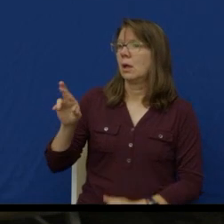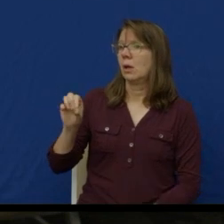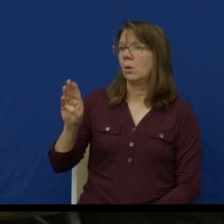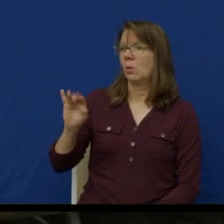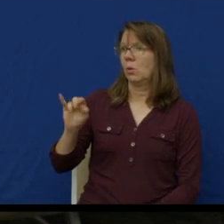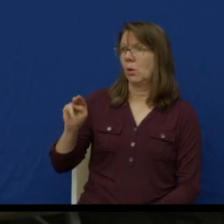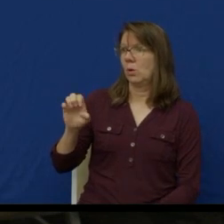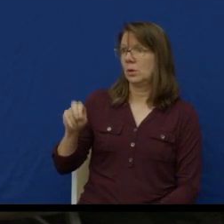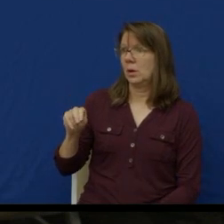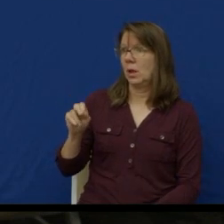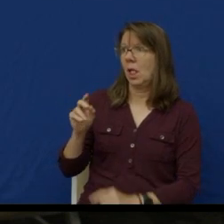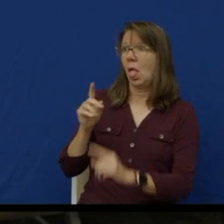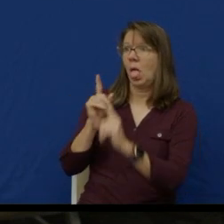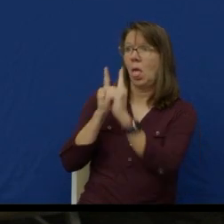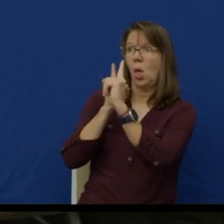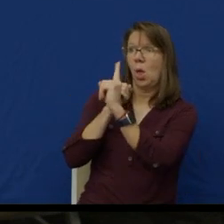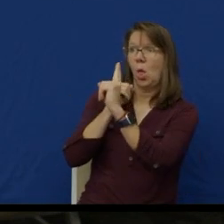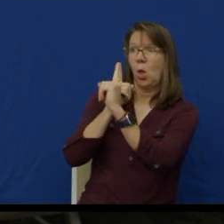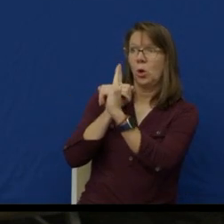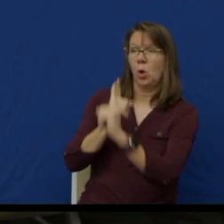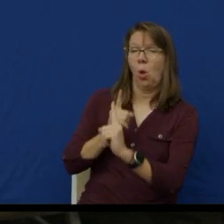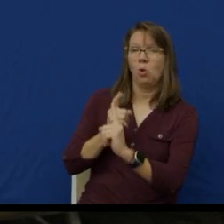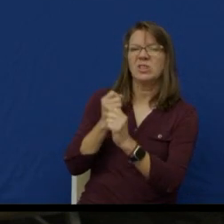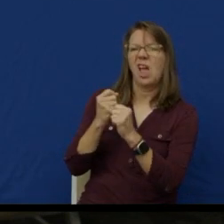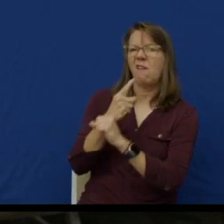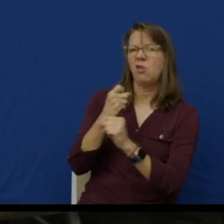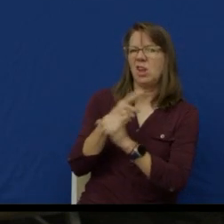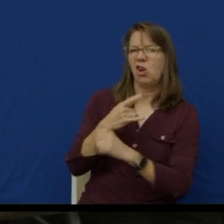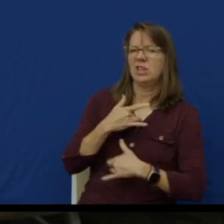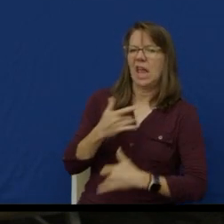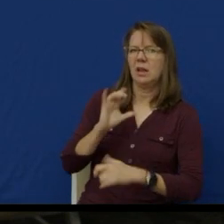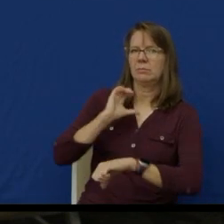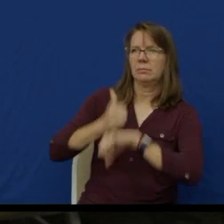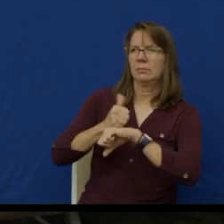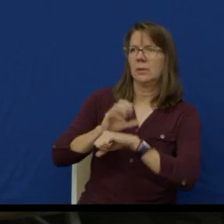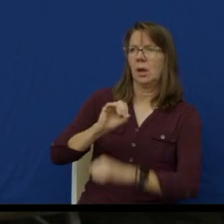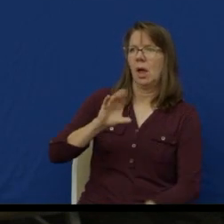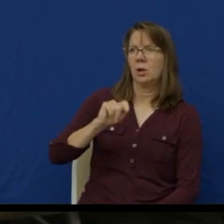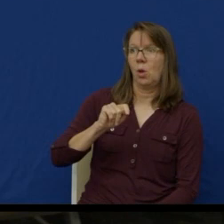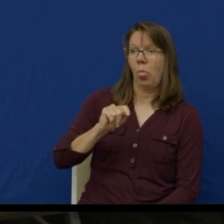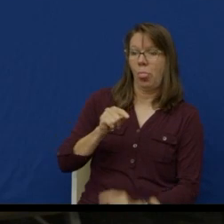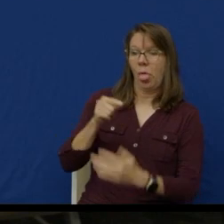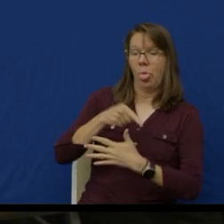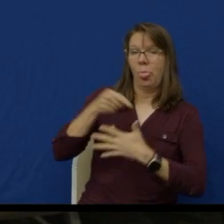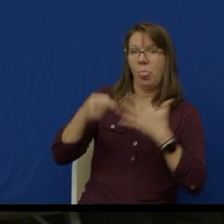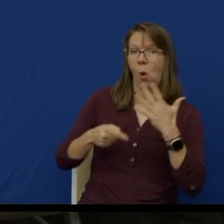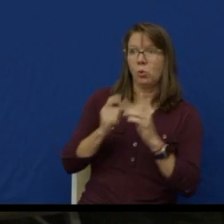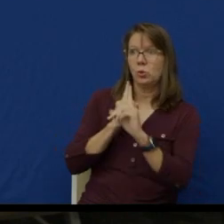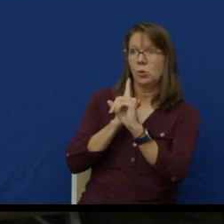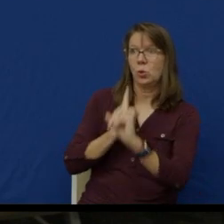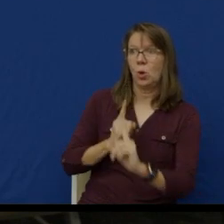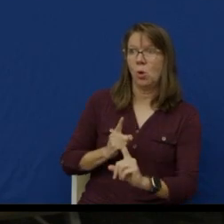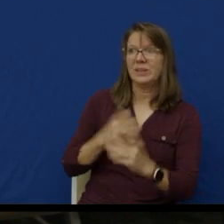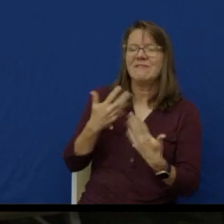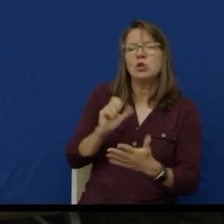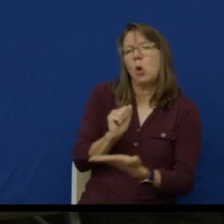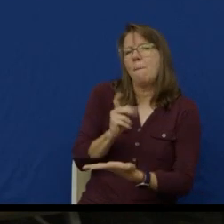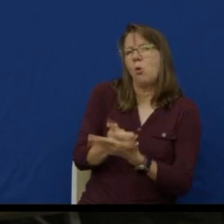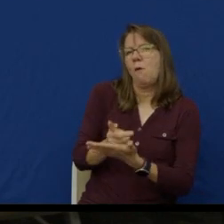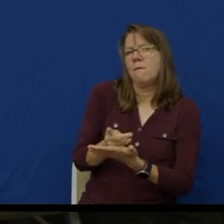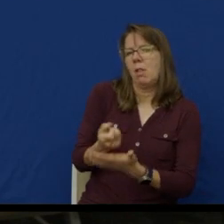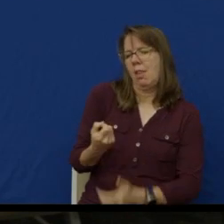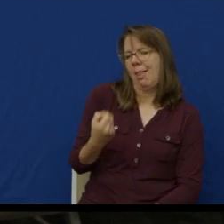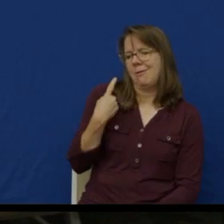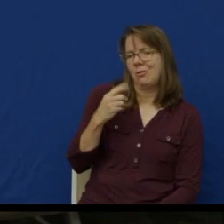are typically established each October. And so the goals that are in this document were approved by the board last October, and we